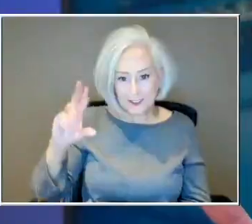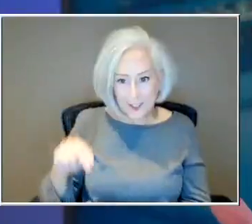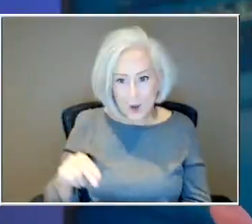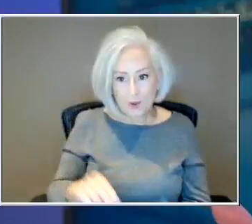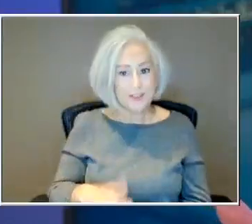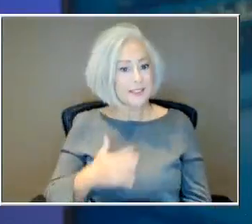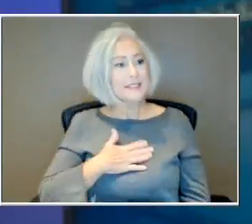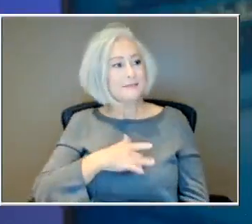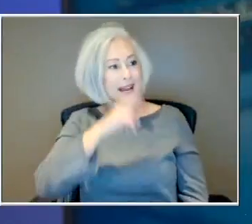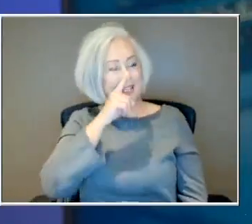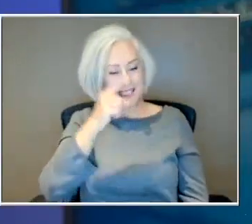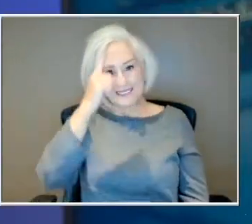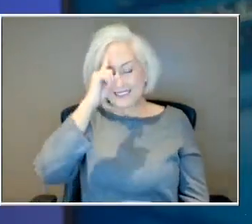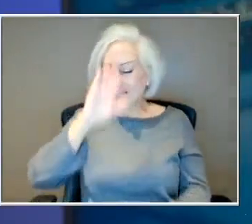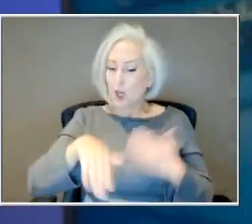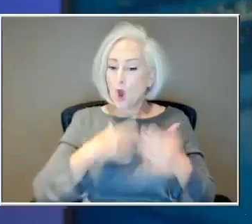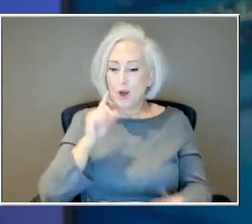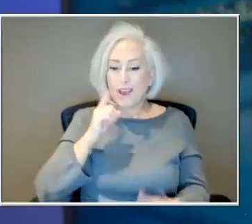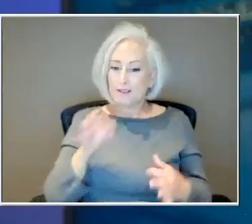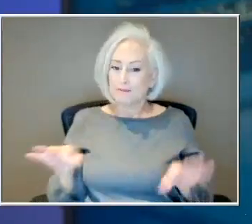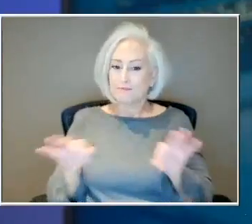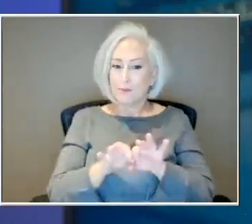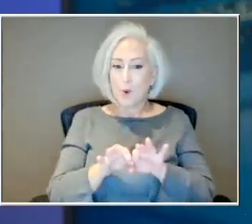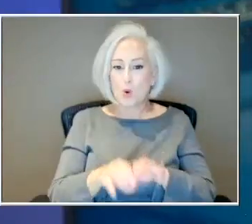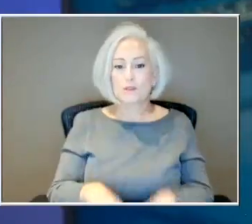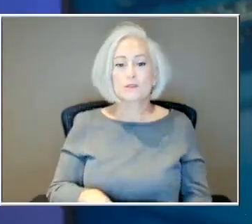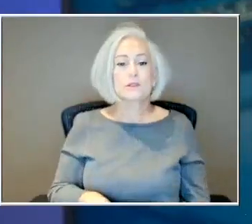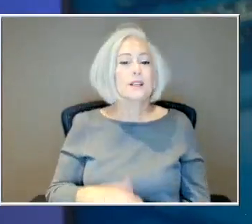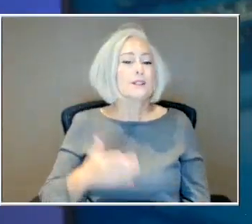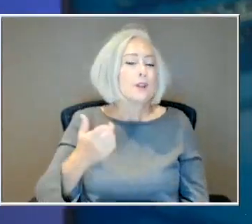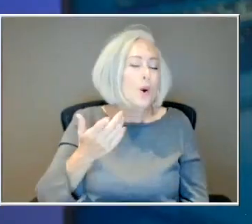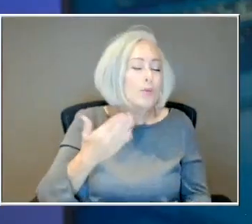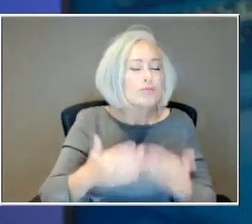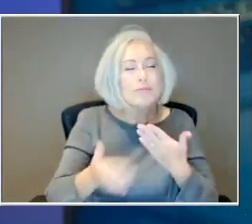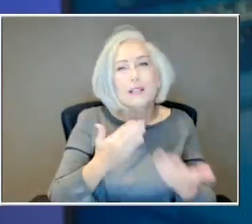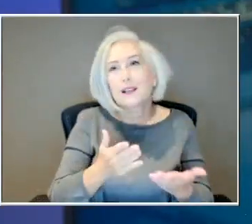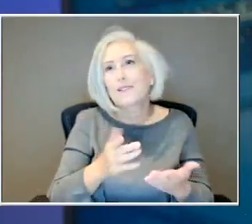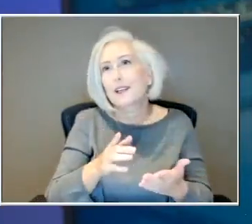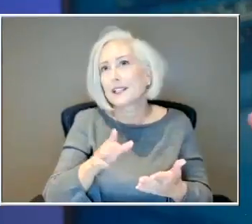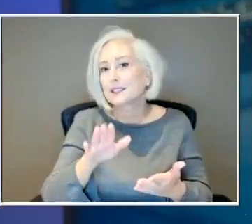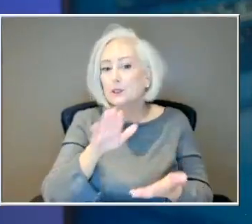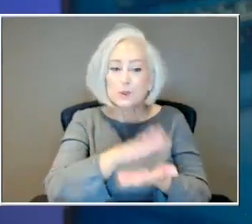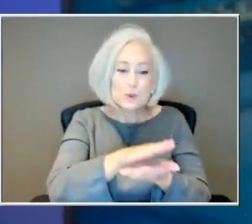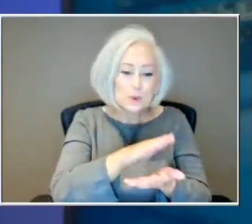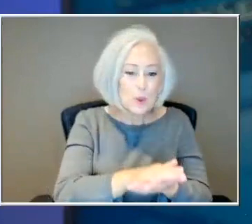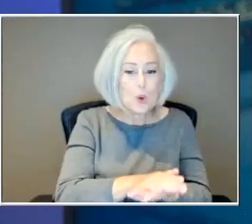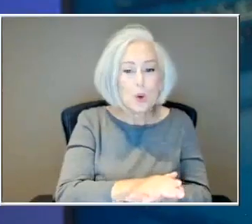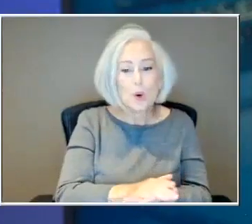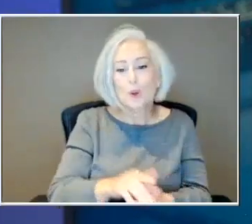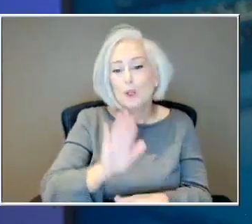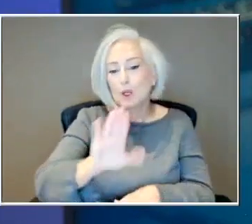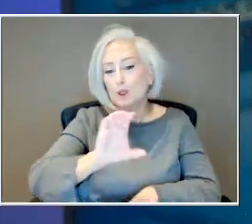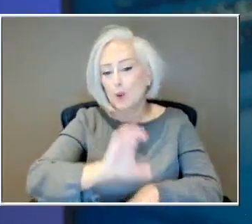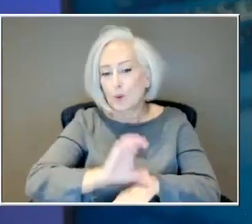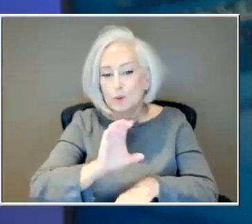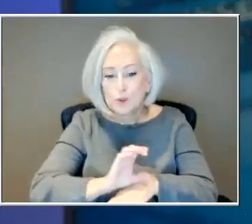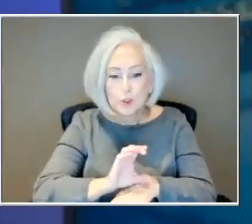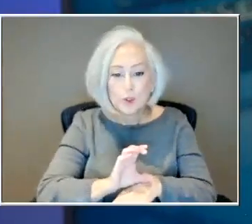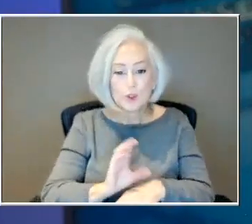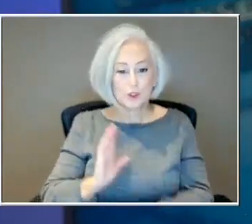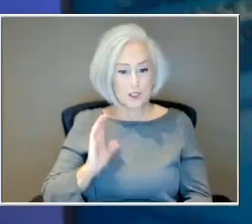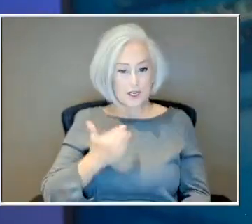big hit, whether that's through your school or your place of faith. And so, like, we've done ours at our school and